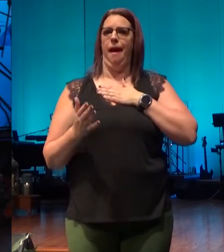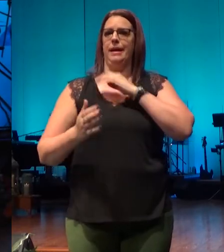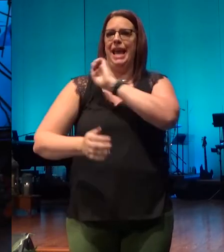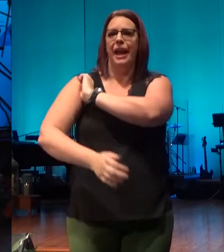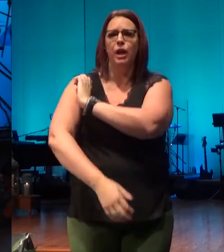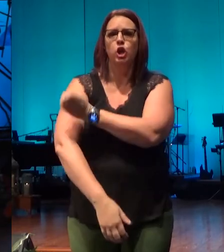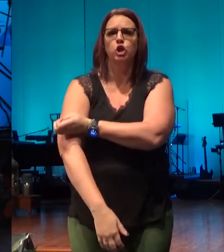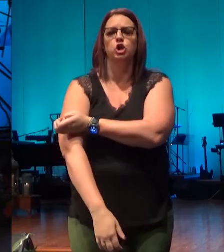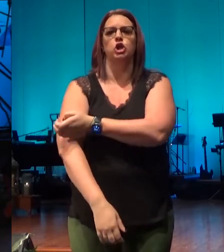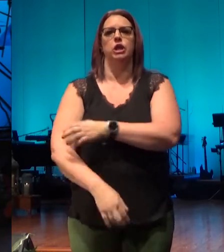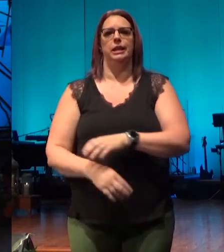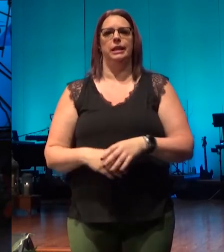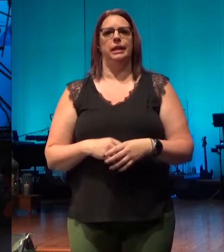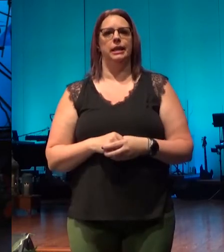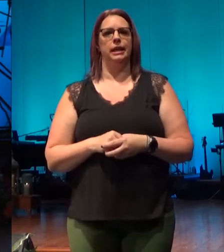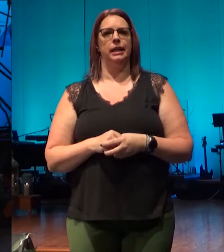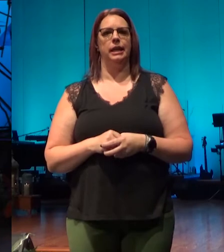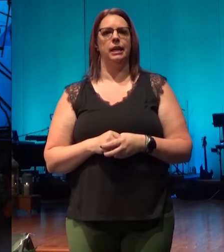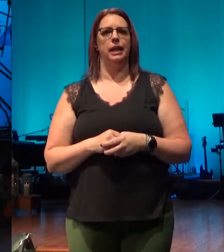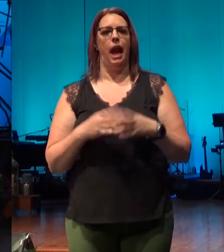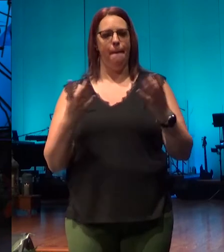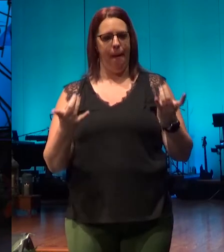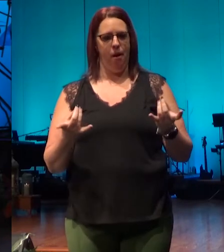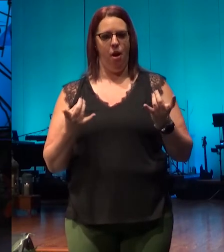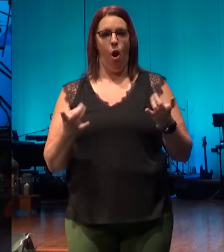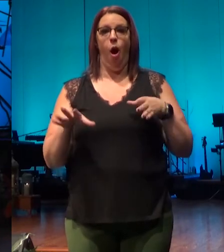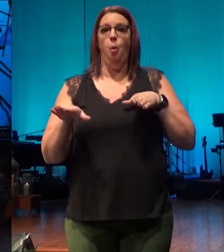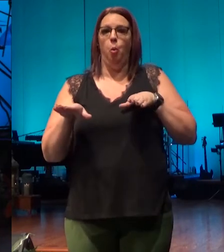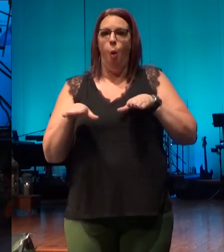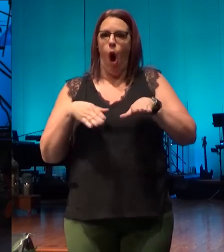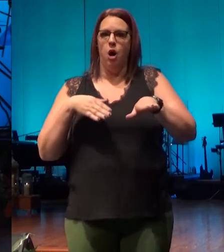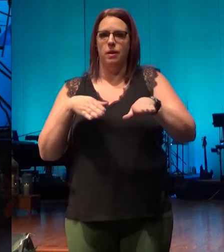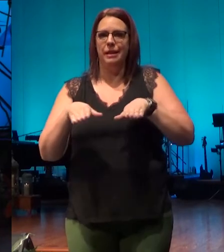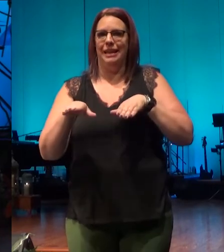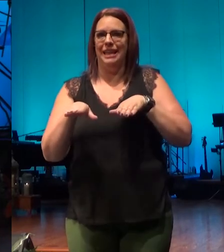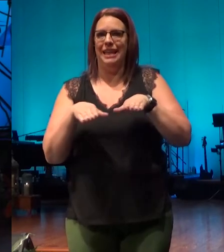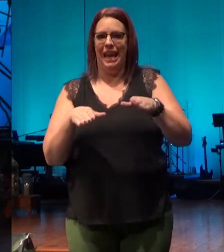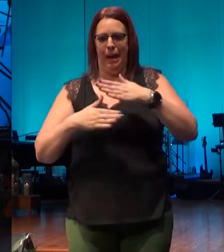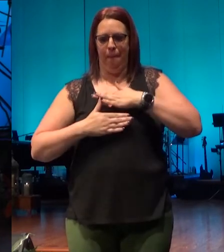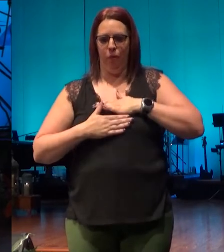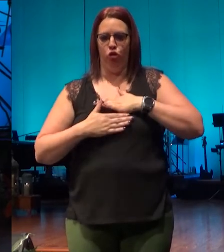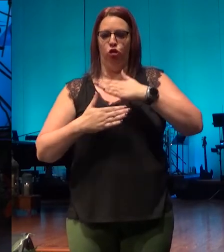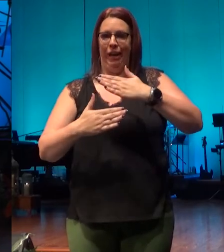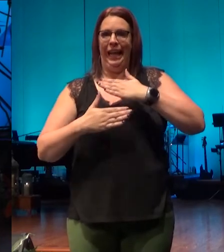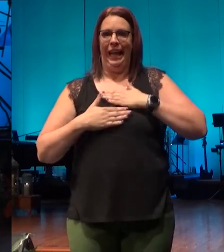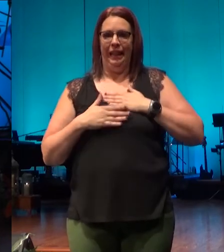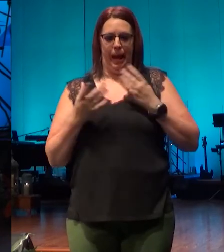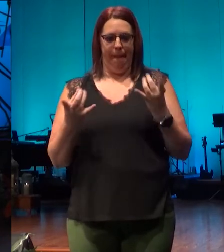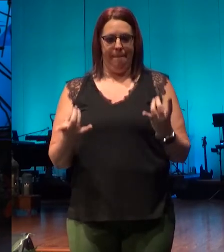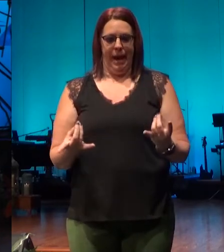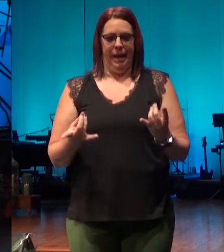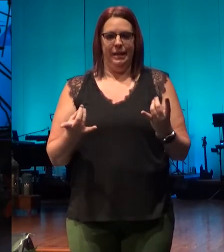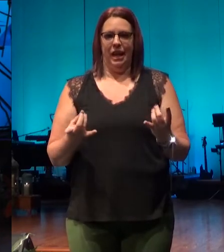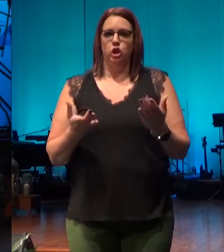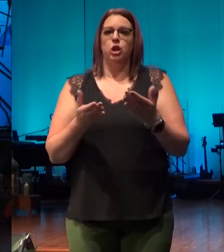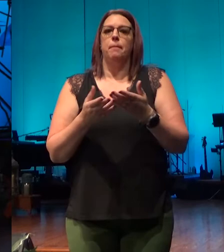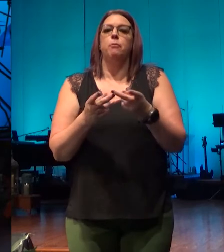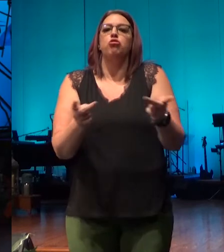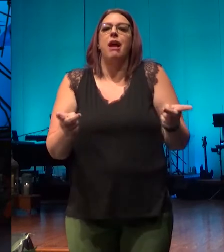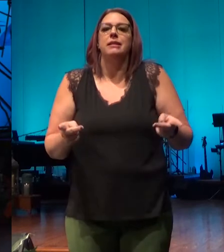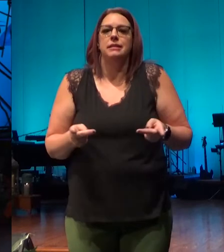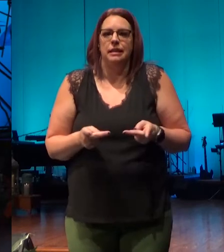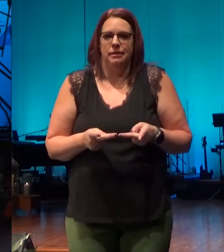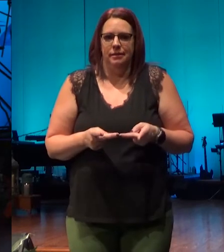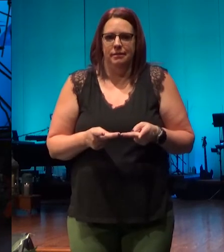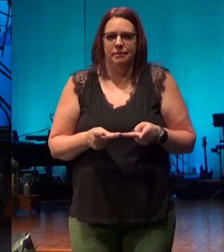a meditation, a walking, living, breathing, meditational presence to life.